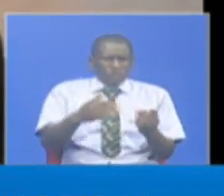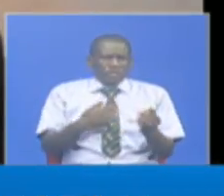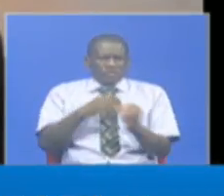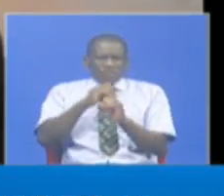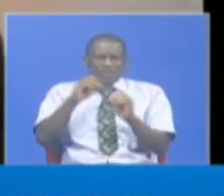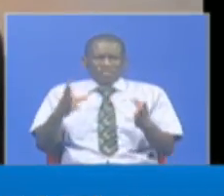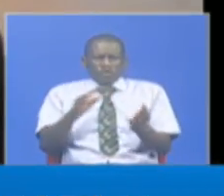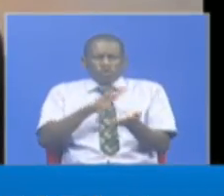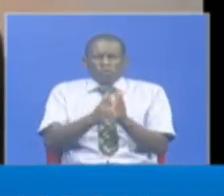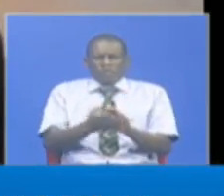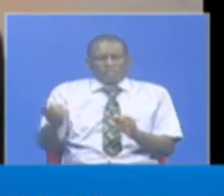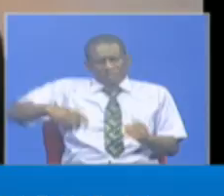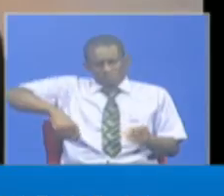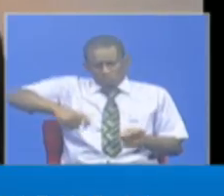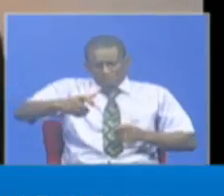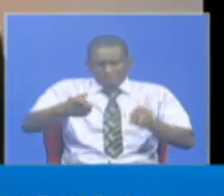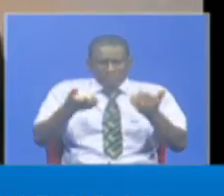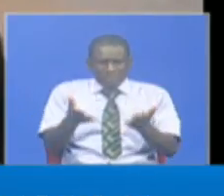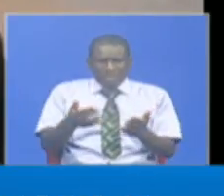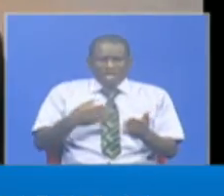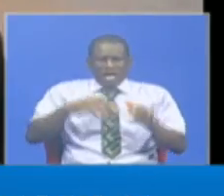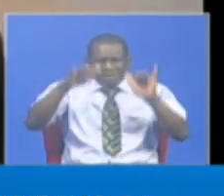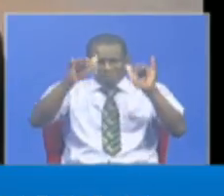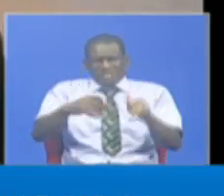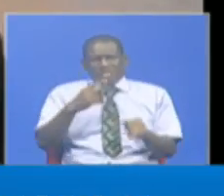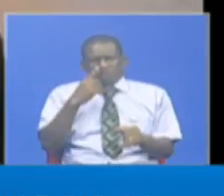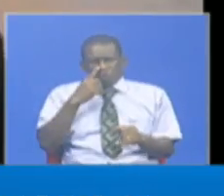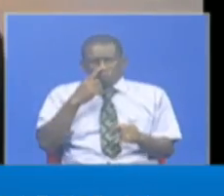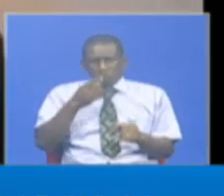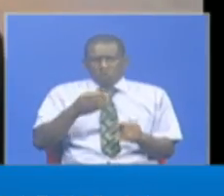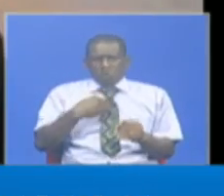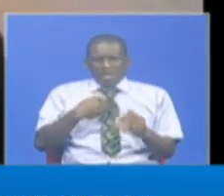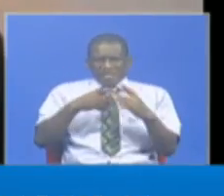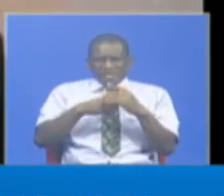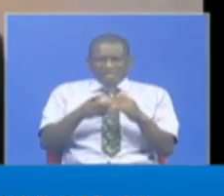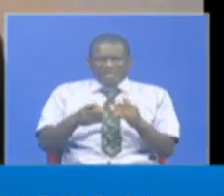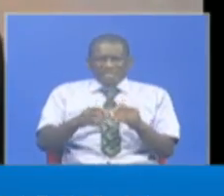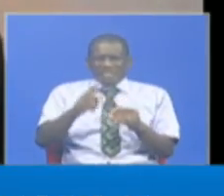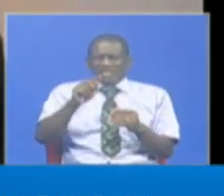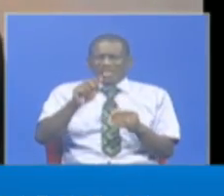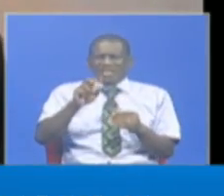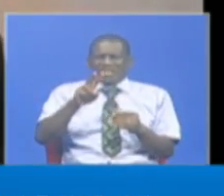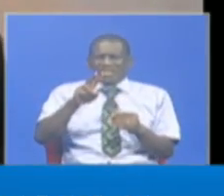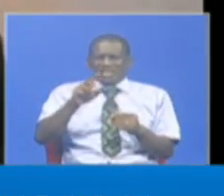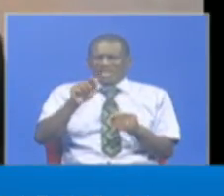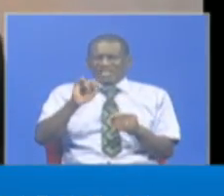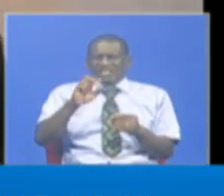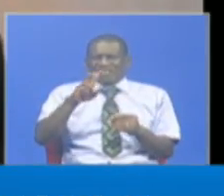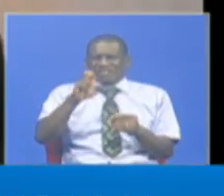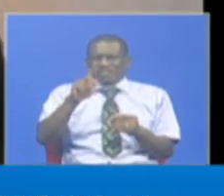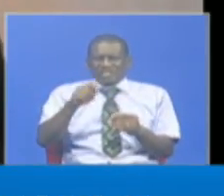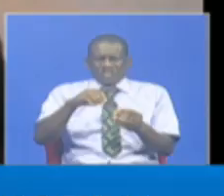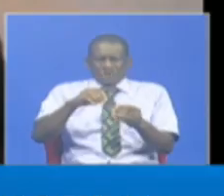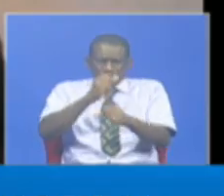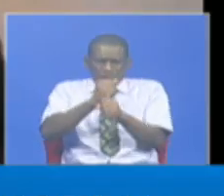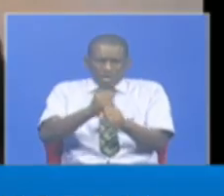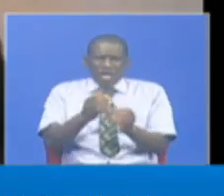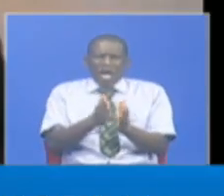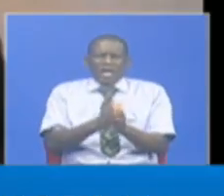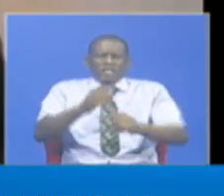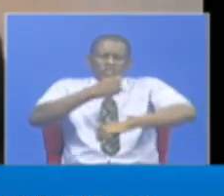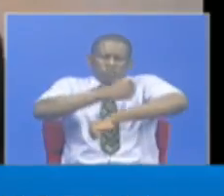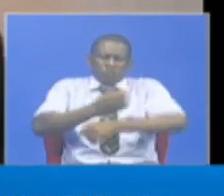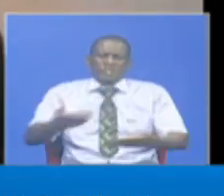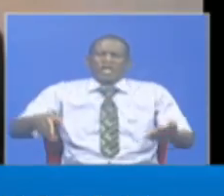to buy. And I have to stay at home. We had started a TVET course for her. The schools are closed and she lives there alone. And she